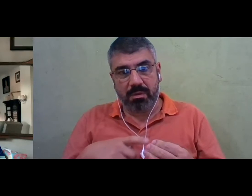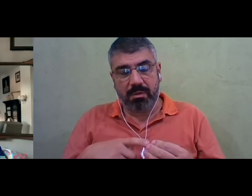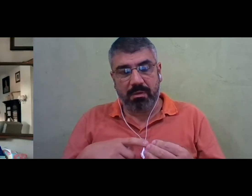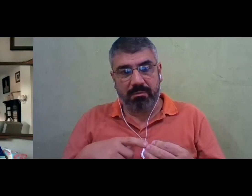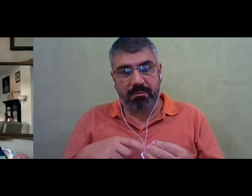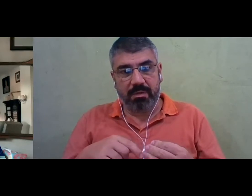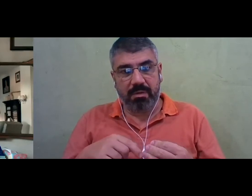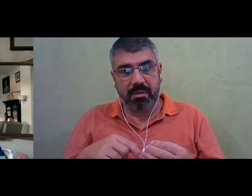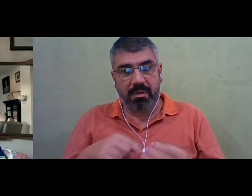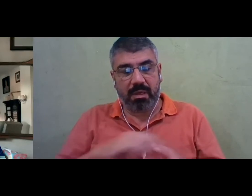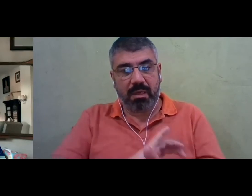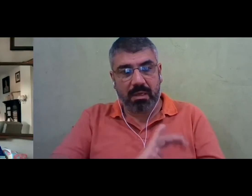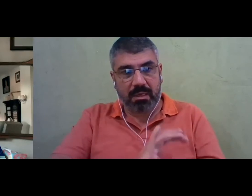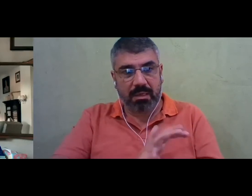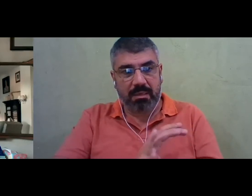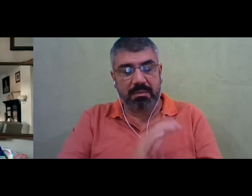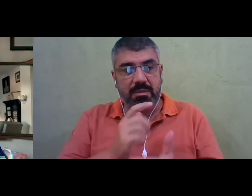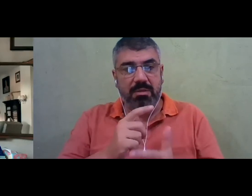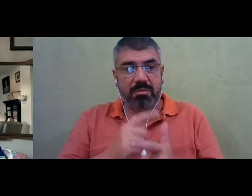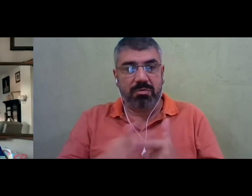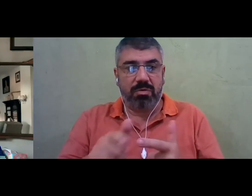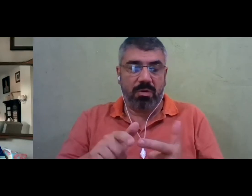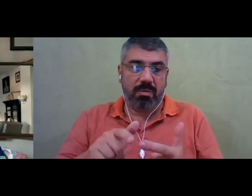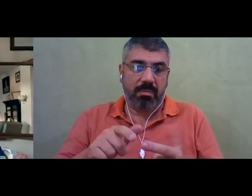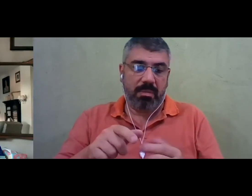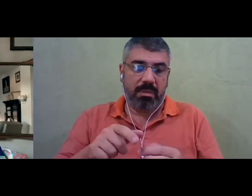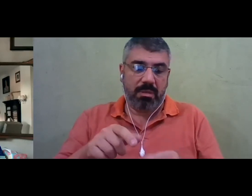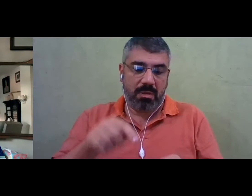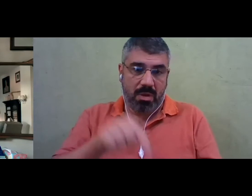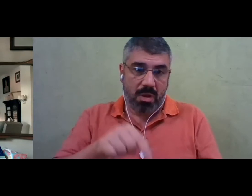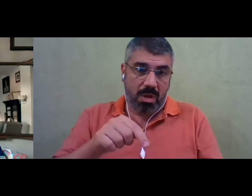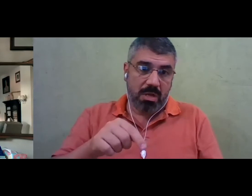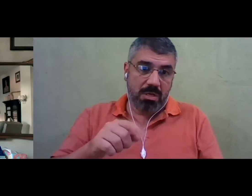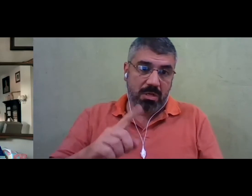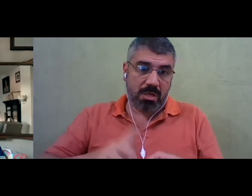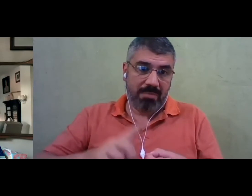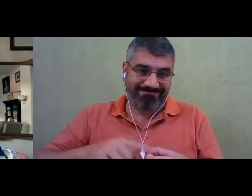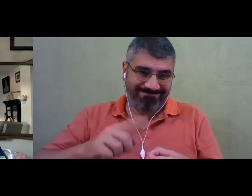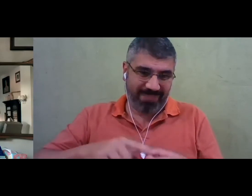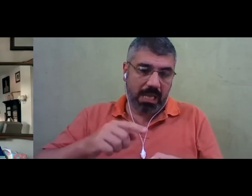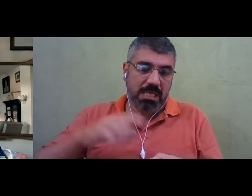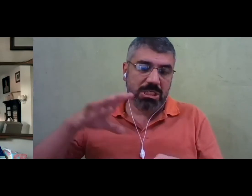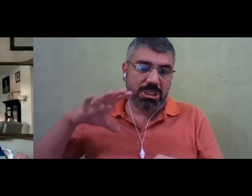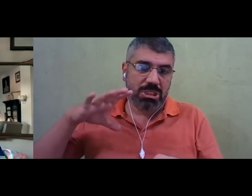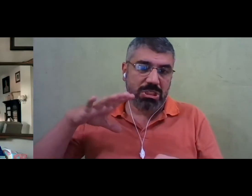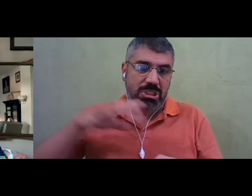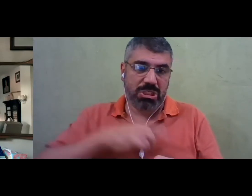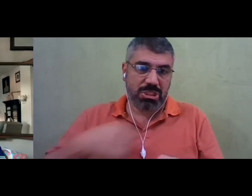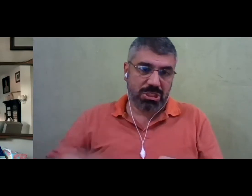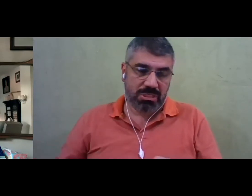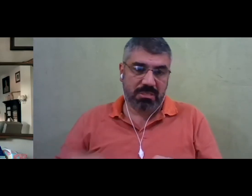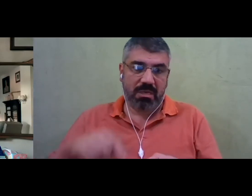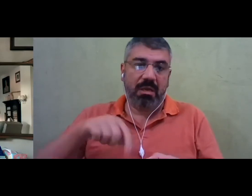COVID, right? But we have no people traveling in and out either, And we even have borders on our internal